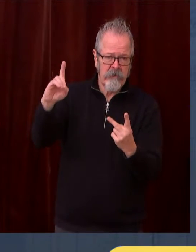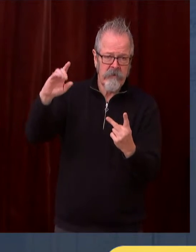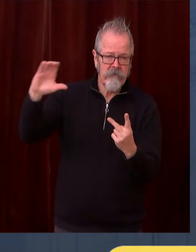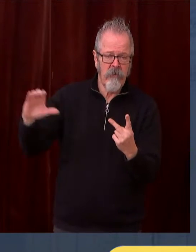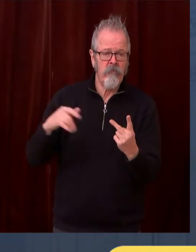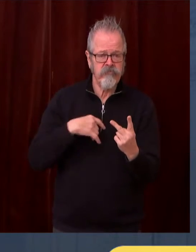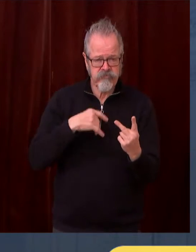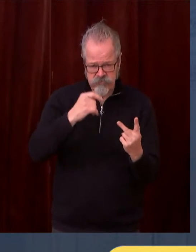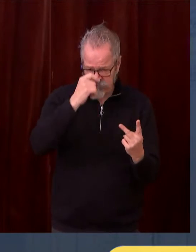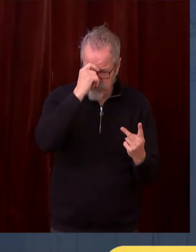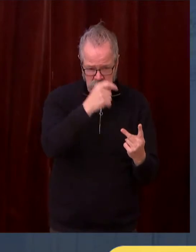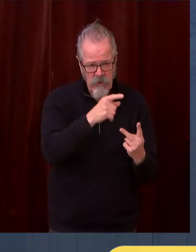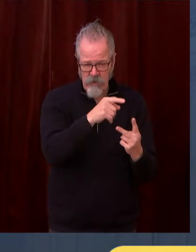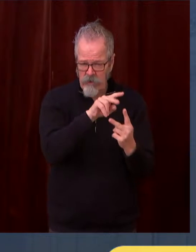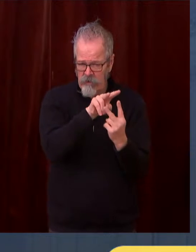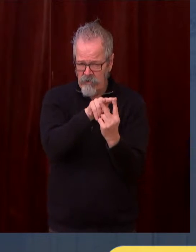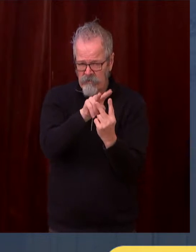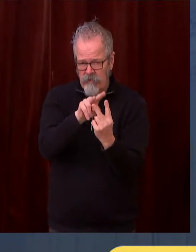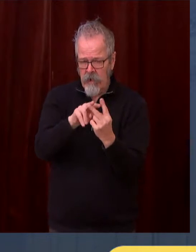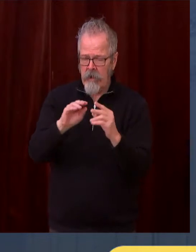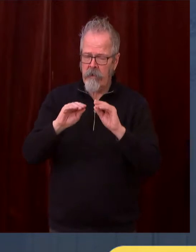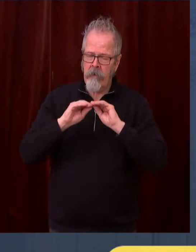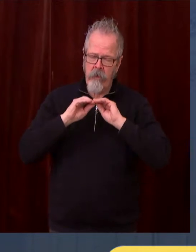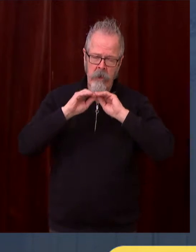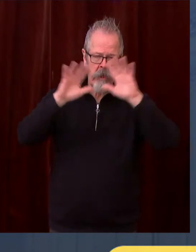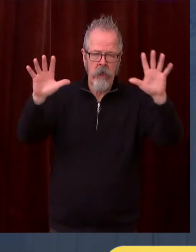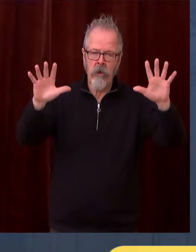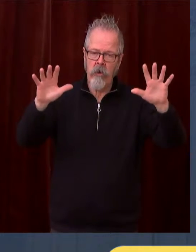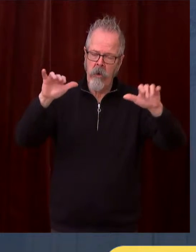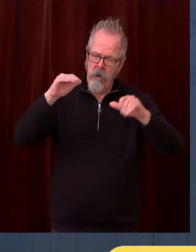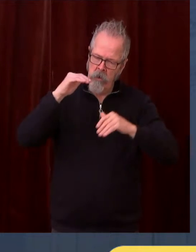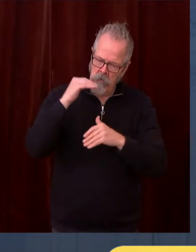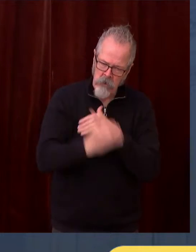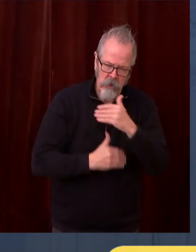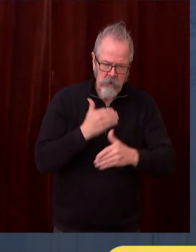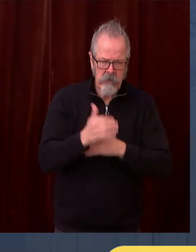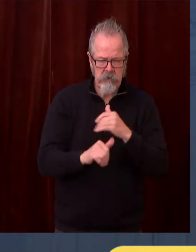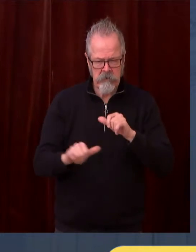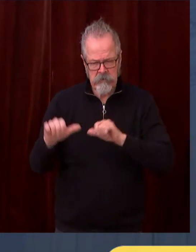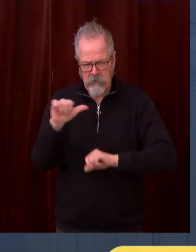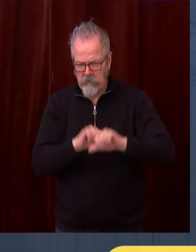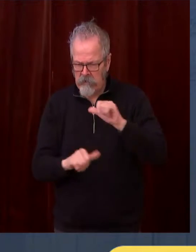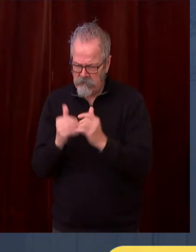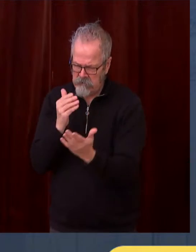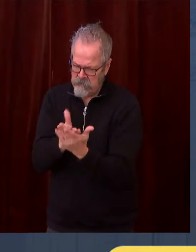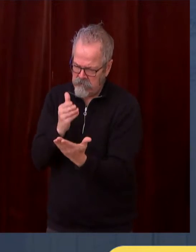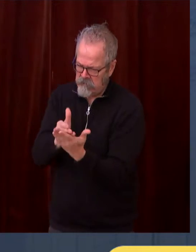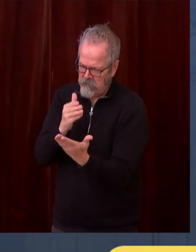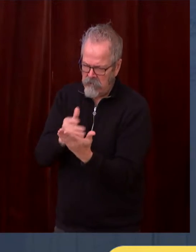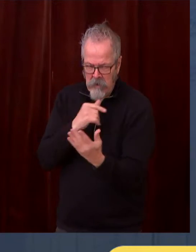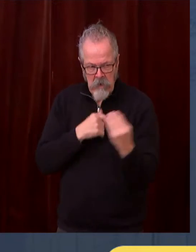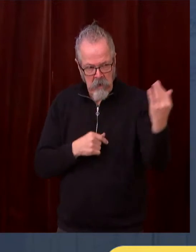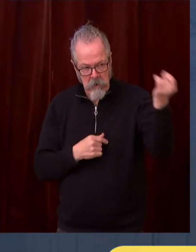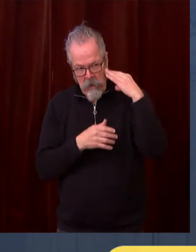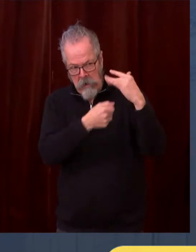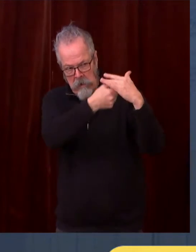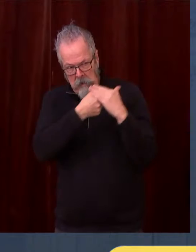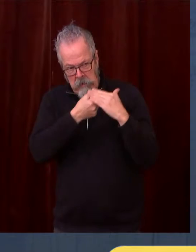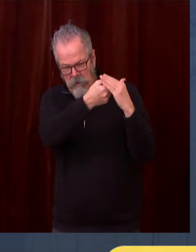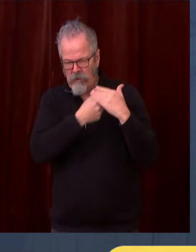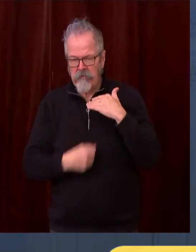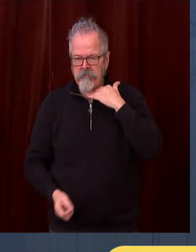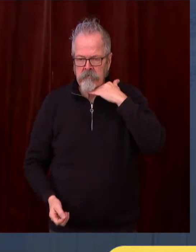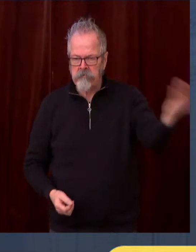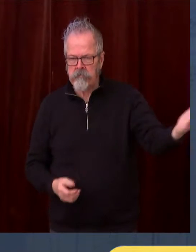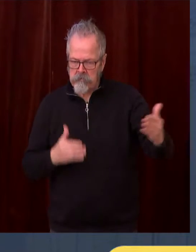a gold seal of approval from the state of Washington in our own expertise. And I believe this is going to be very helpful in giving